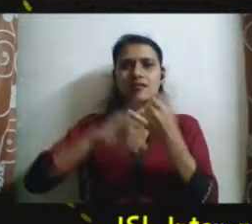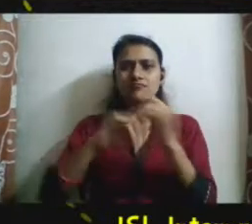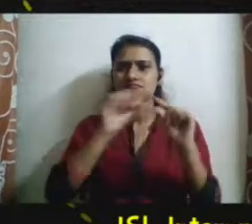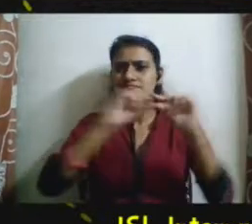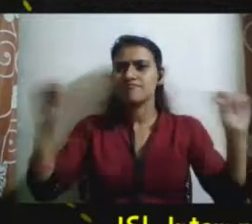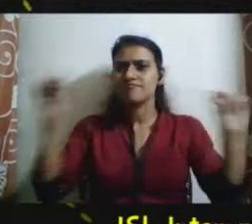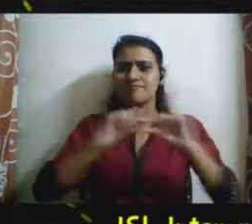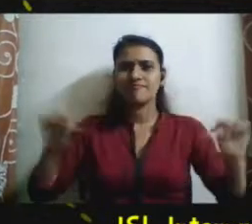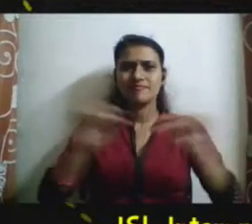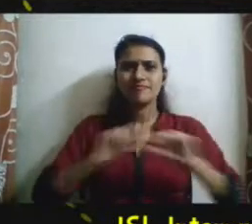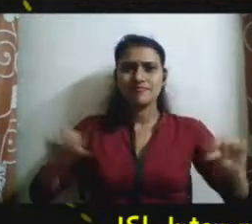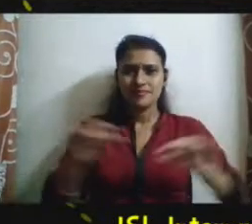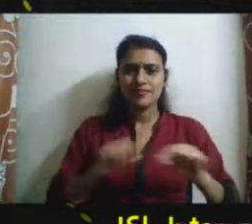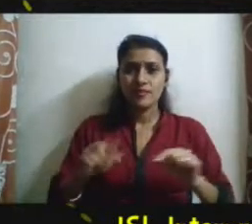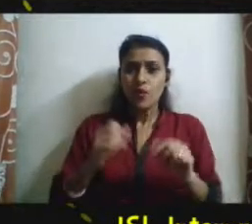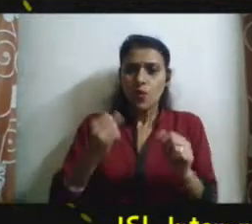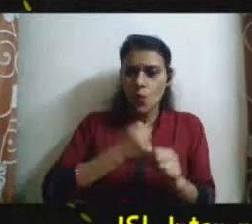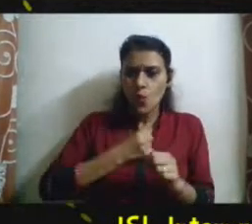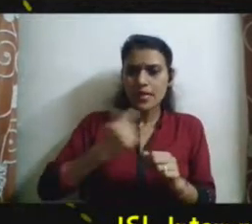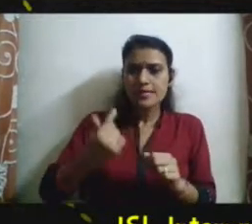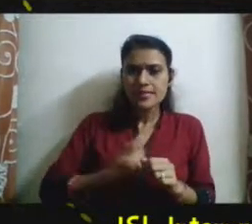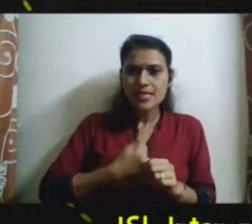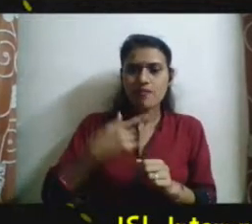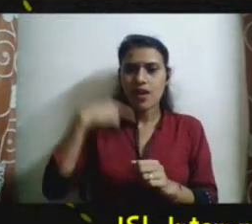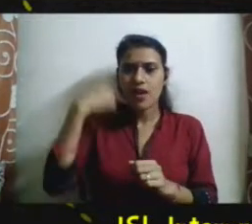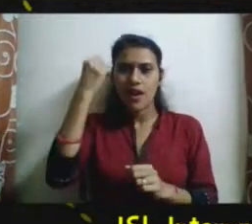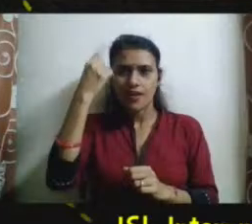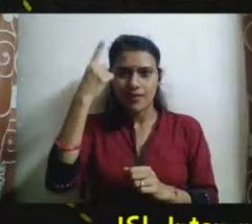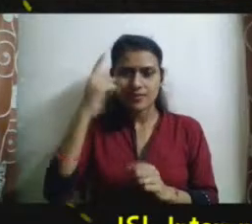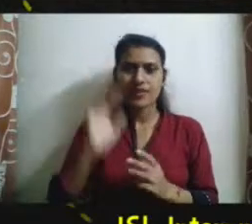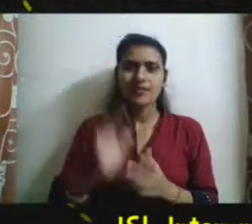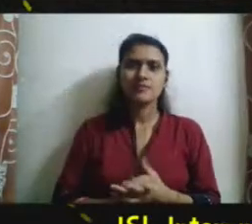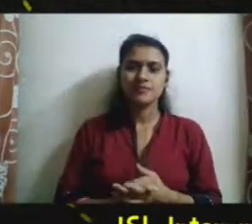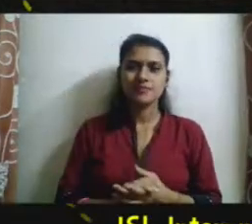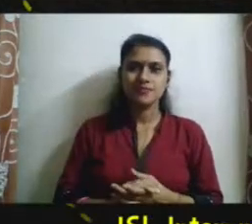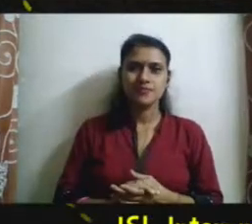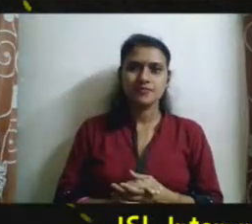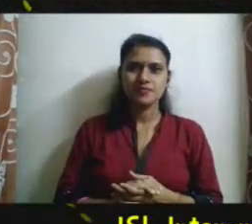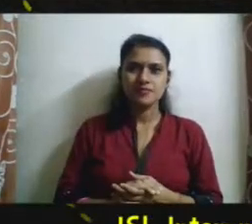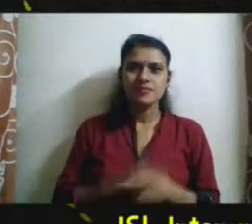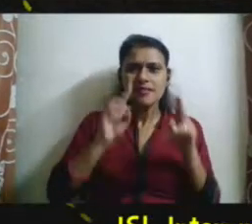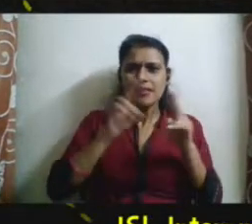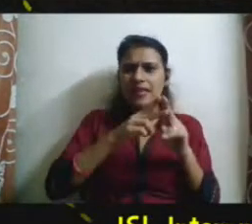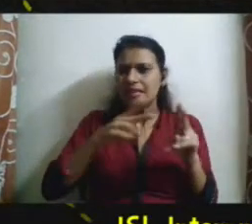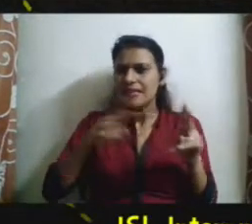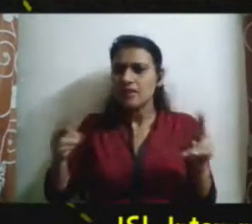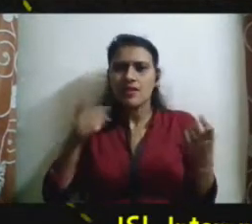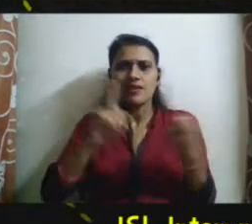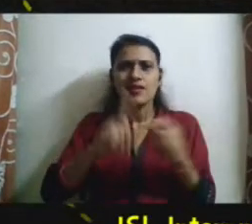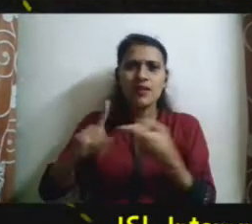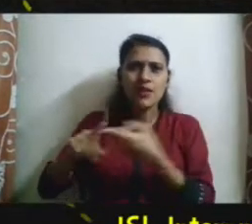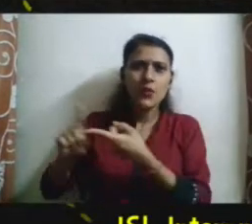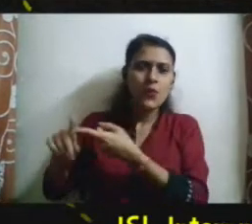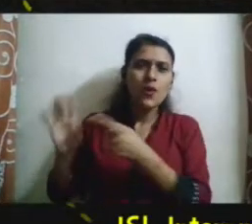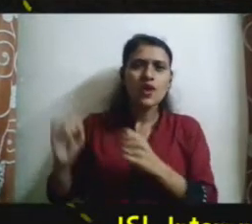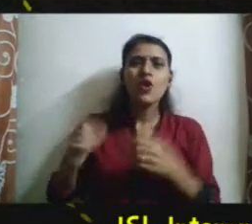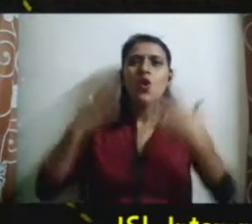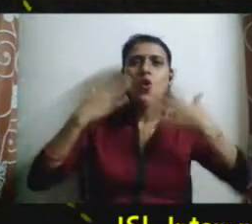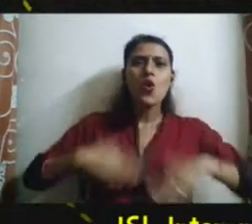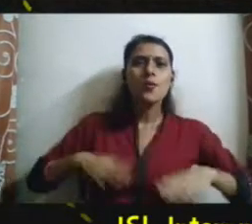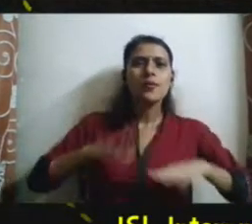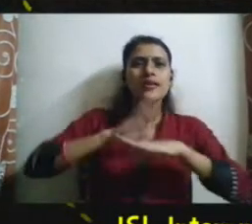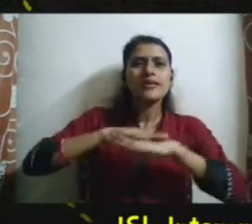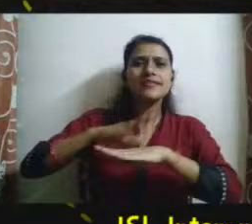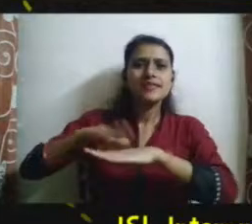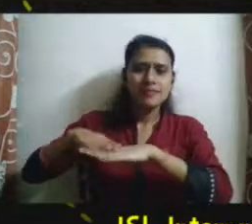to yourself first understand the many subtleties and nuances of human experience and